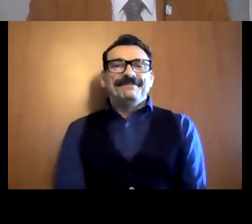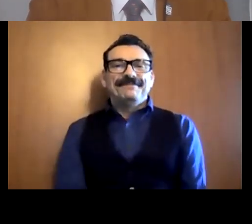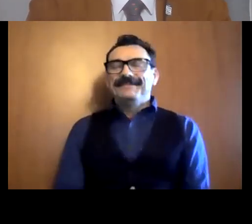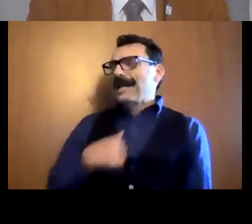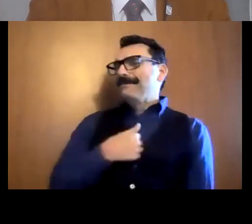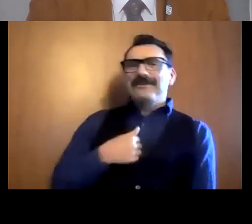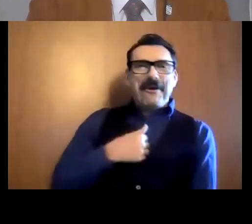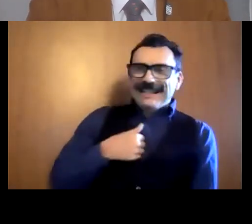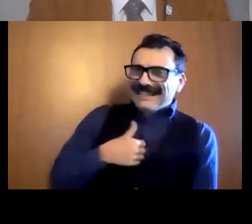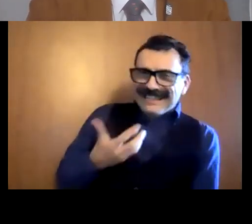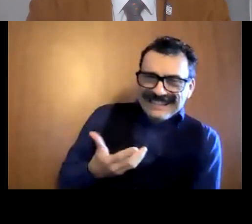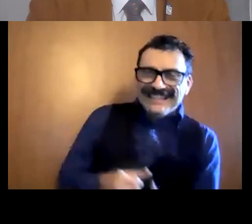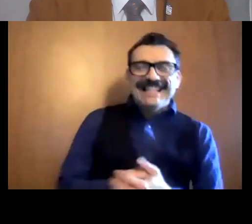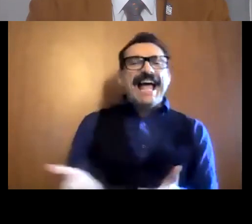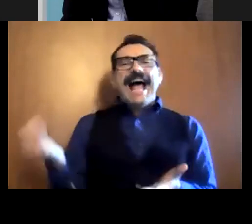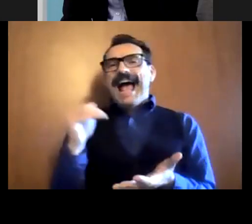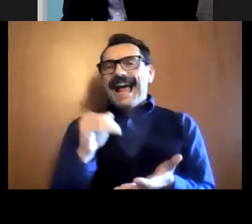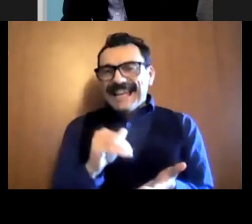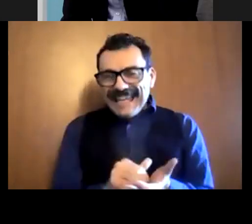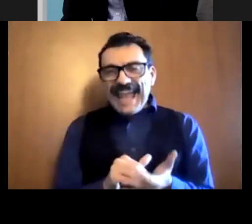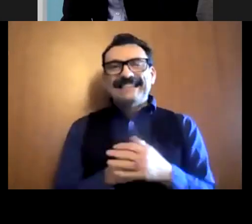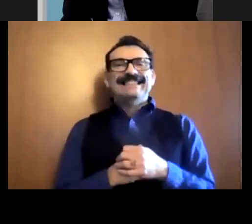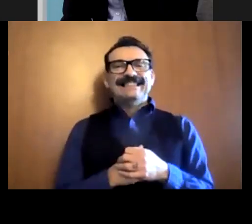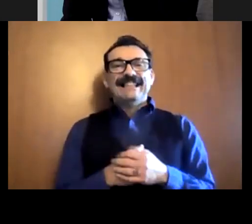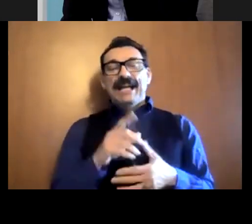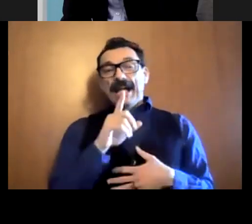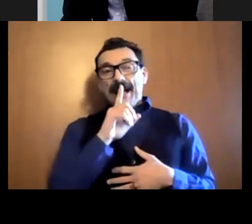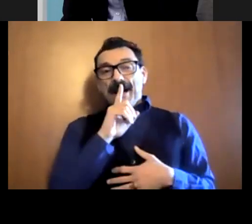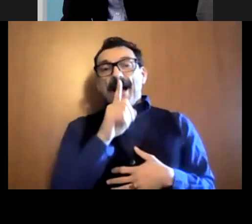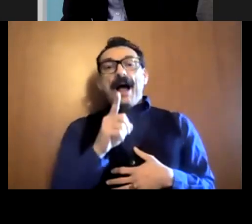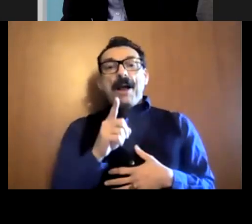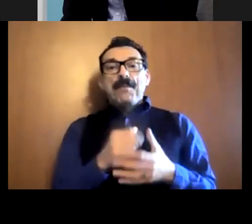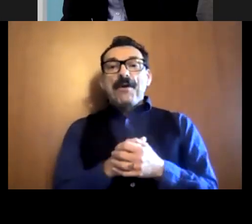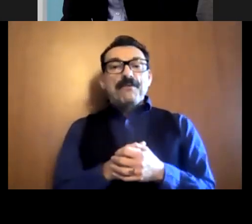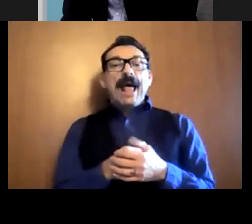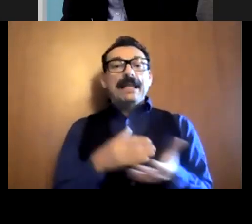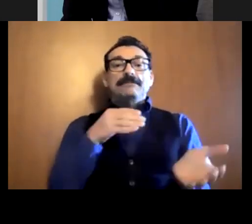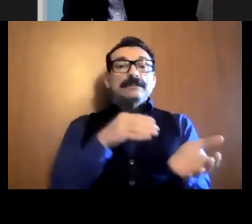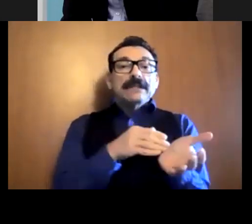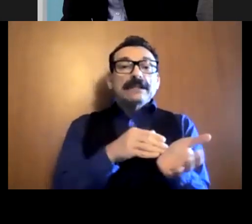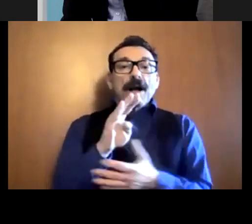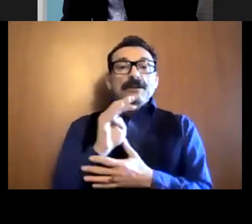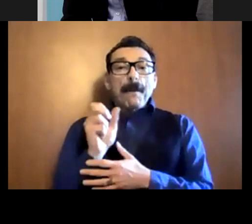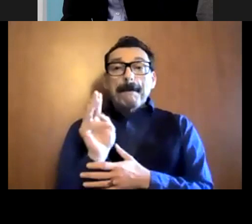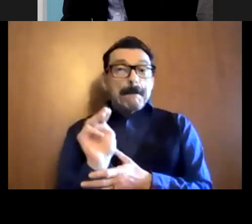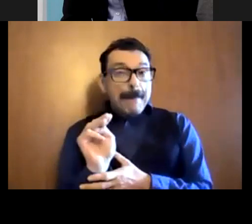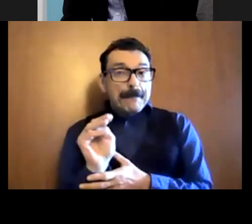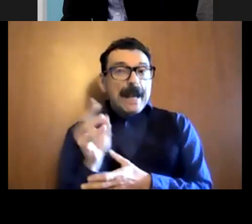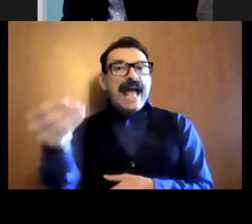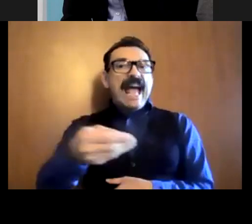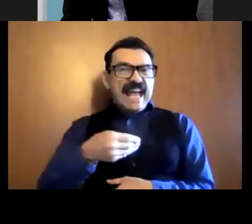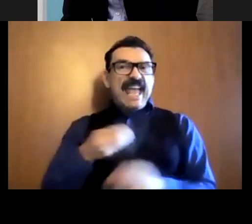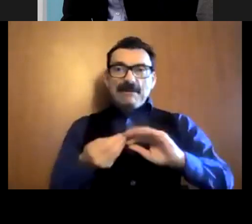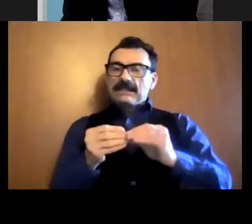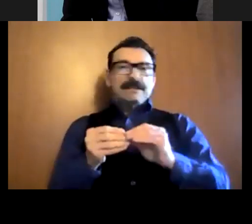So sorry. Again, I have to say I'm happy that Dr. Bihm put out all the numbers because because she made my life